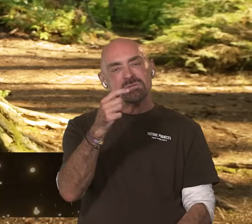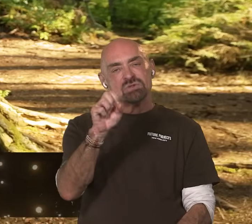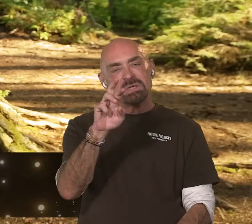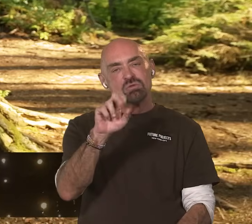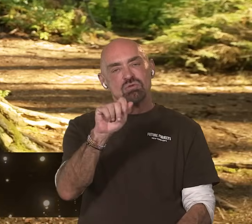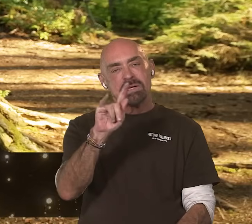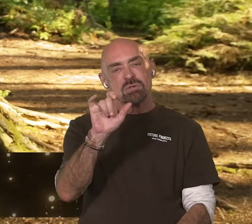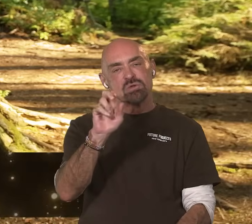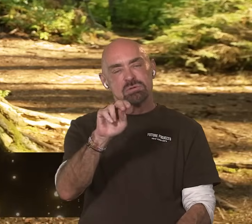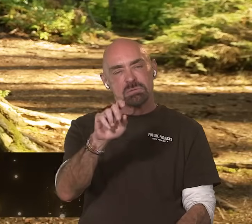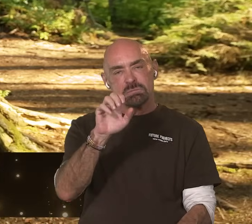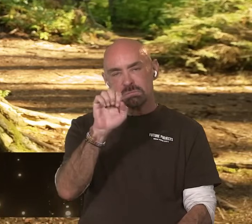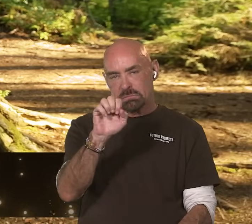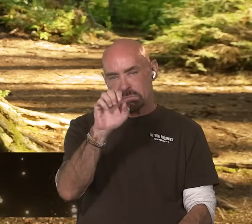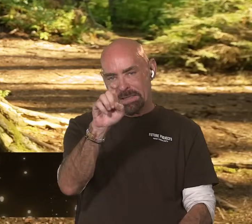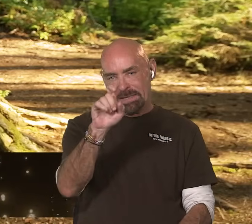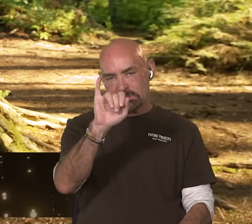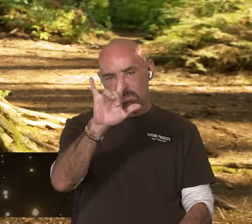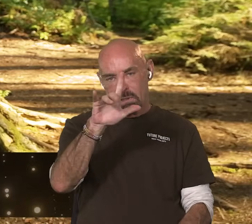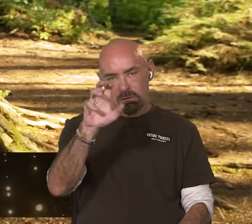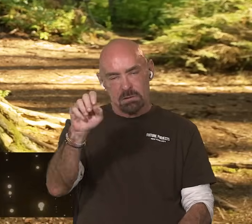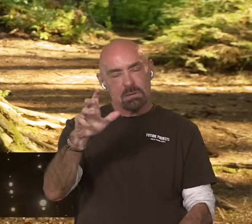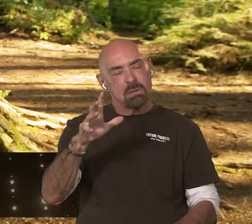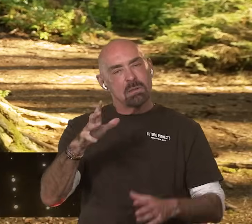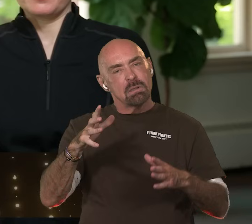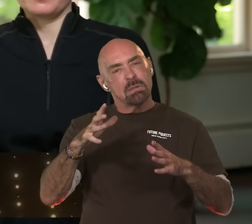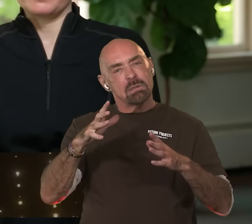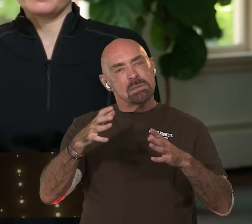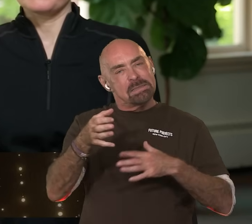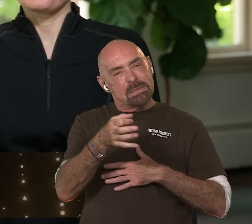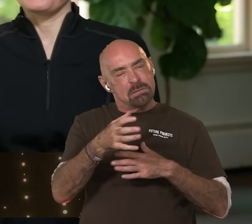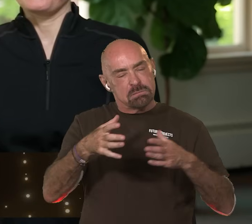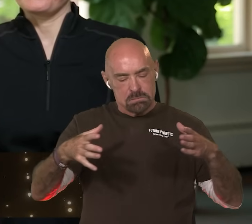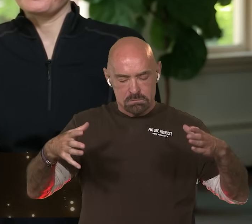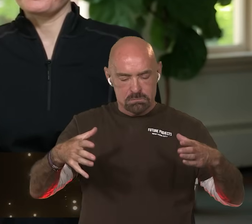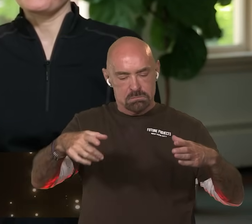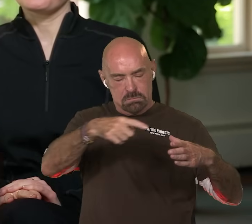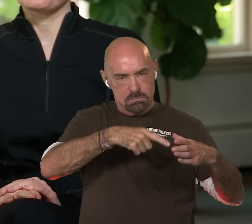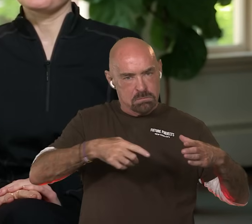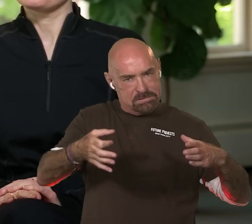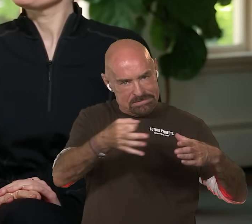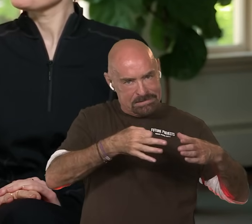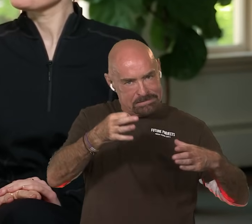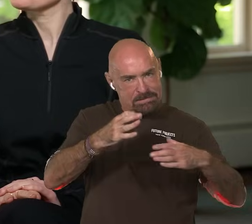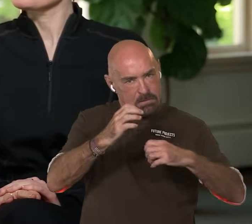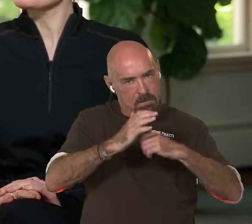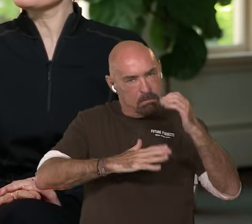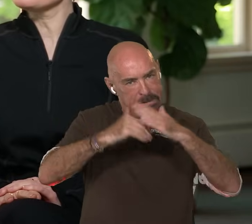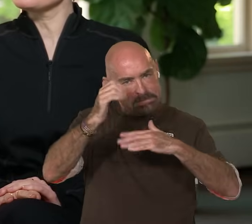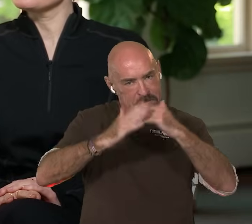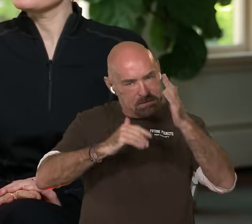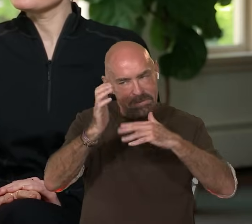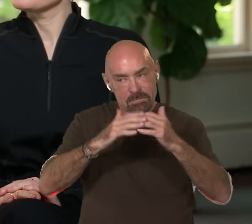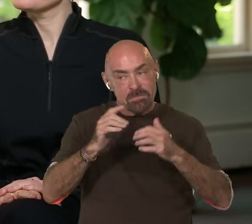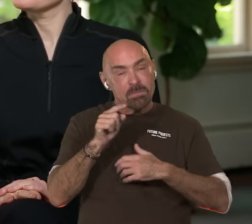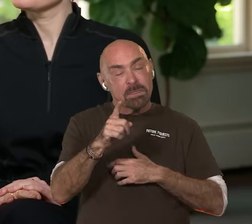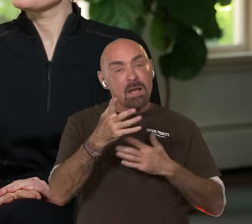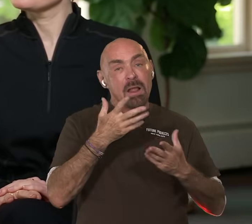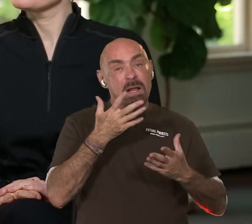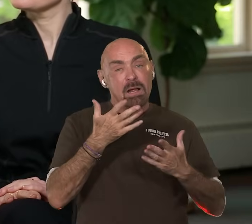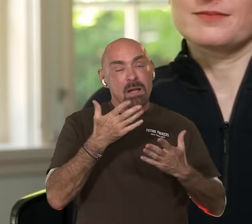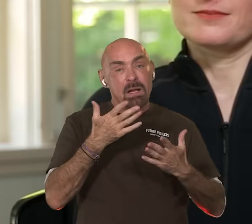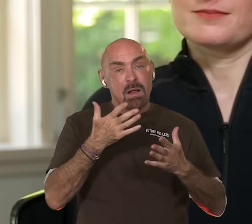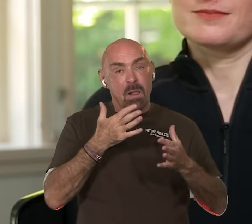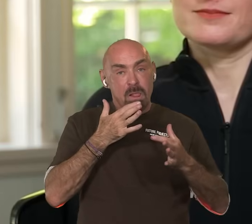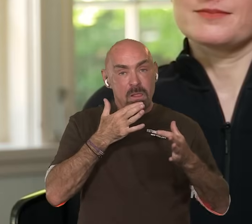Generation Exile is a sustainable solarpunk city builder with a reactive emergent narrative that changes every single time the game